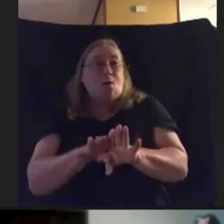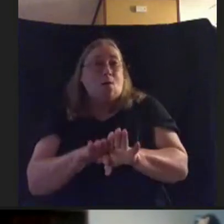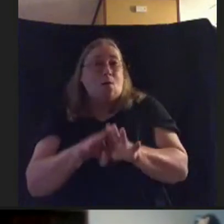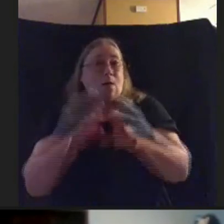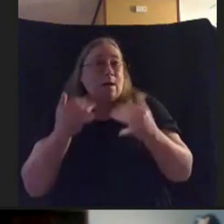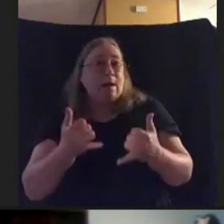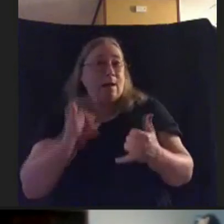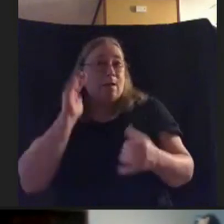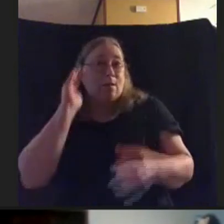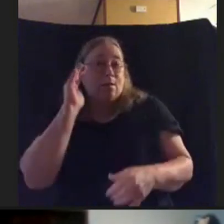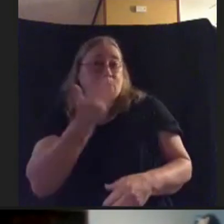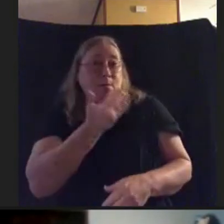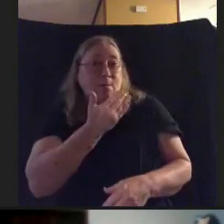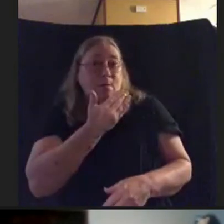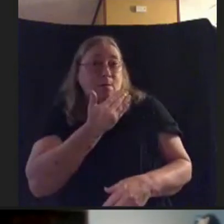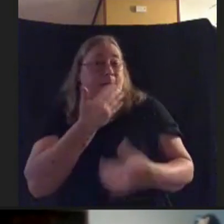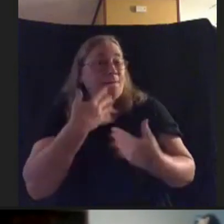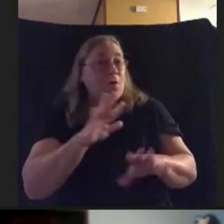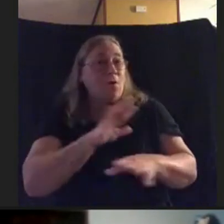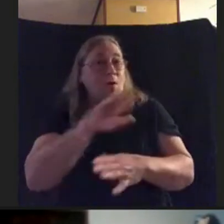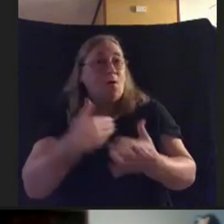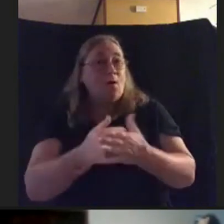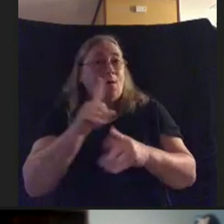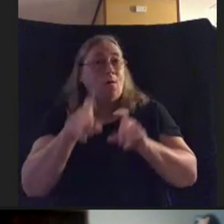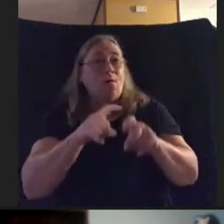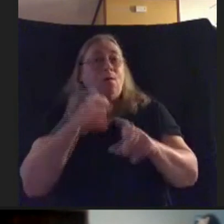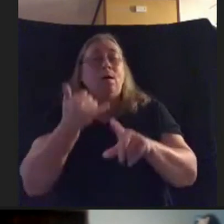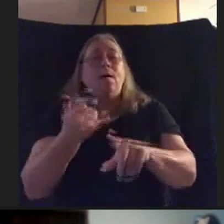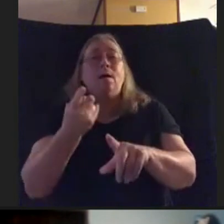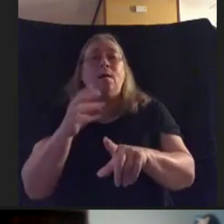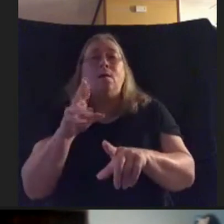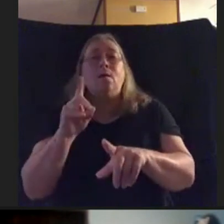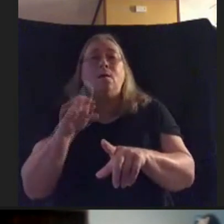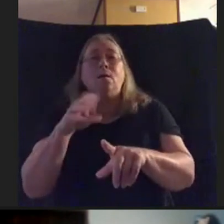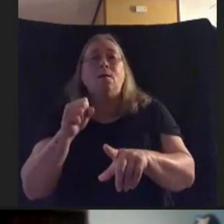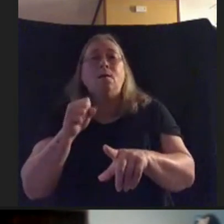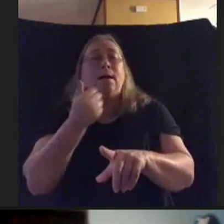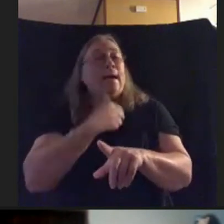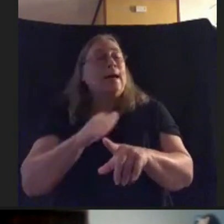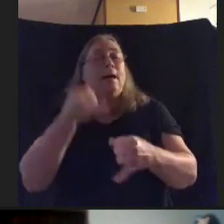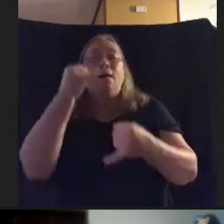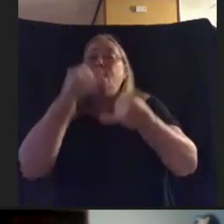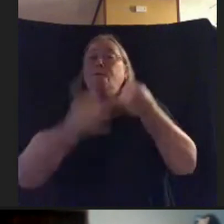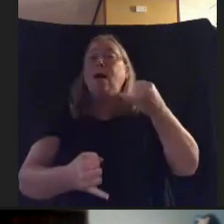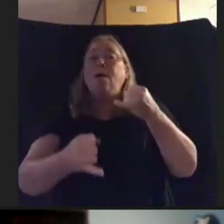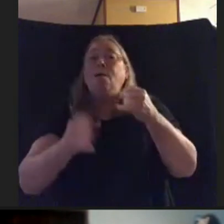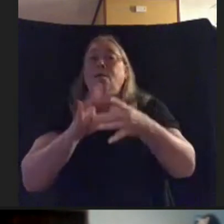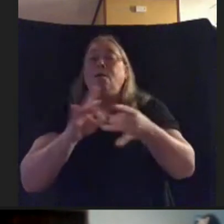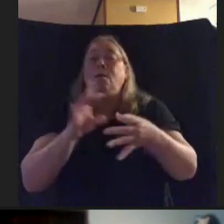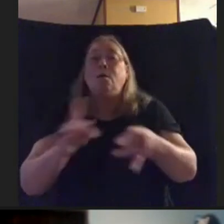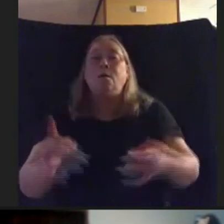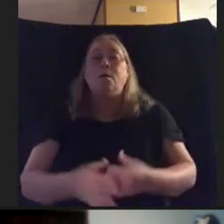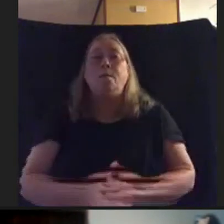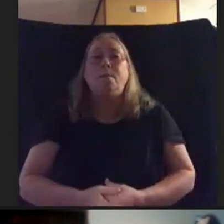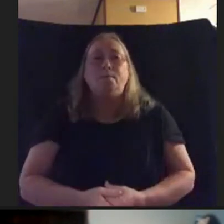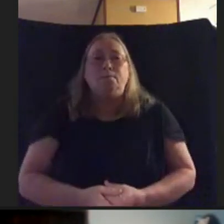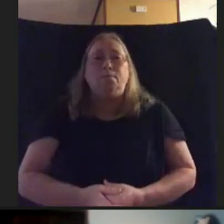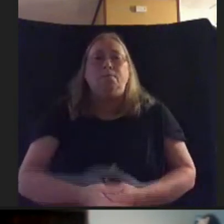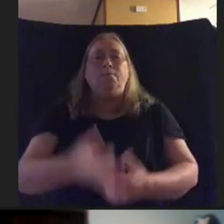as if we've answered all questions. Dr. Dobbs, any final thoughts? No, thank you guys so